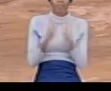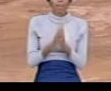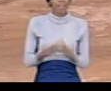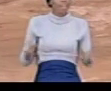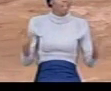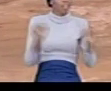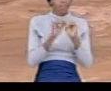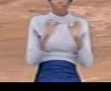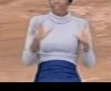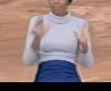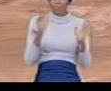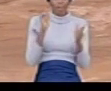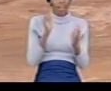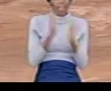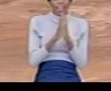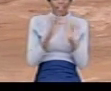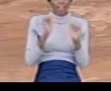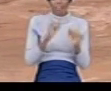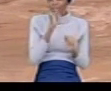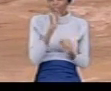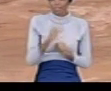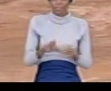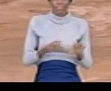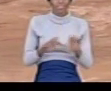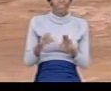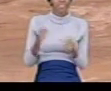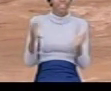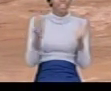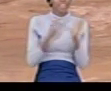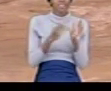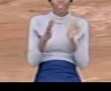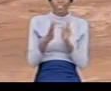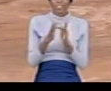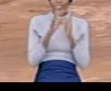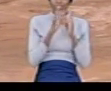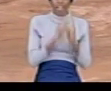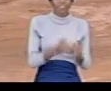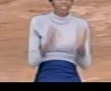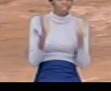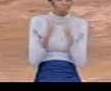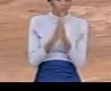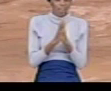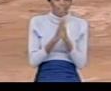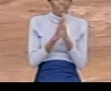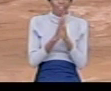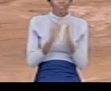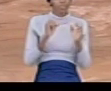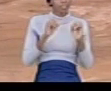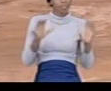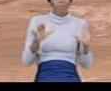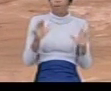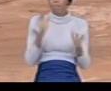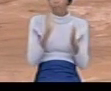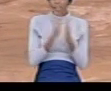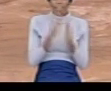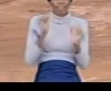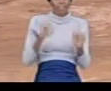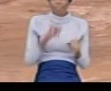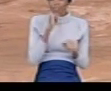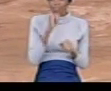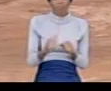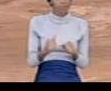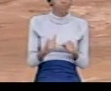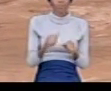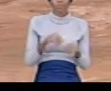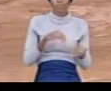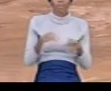answers prayers, nothing prayer cannot do. Jesus answers prayer, nothing prayer cannot